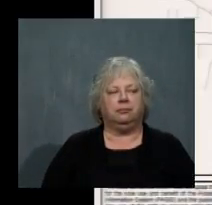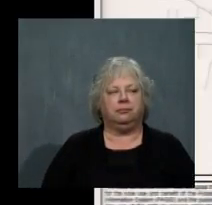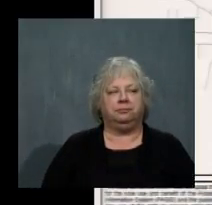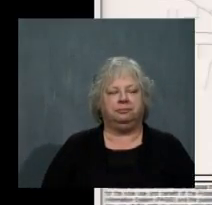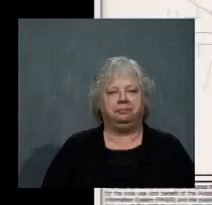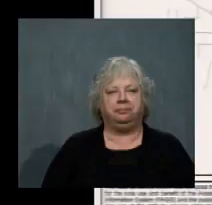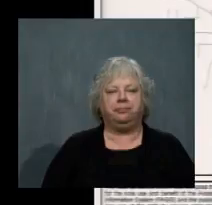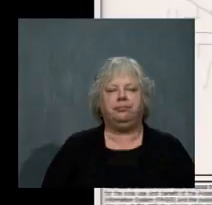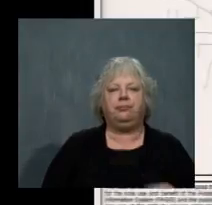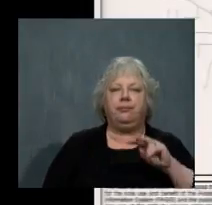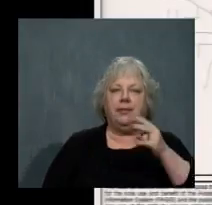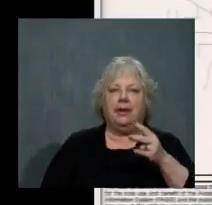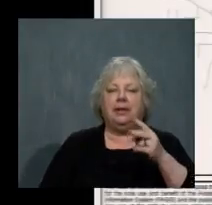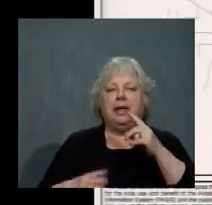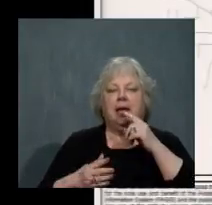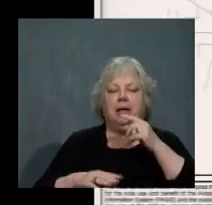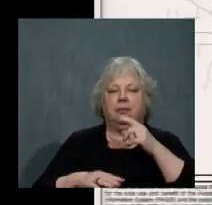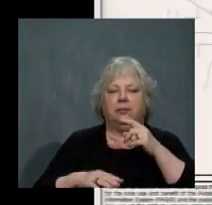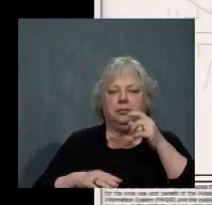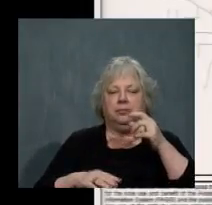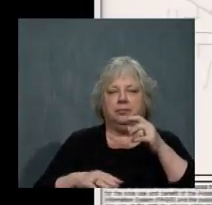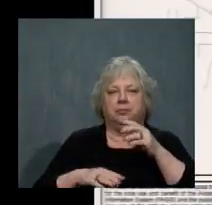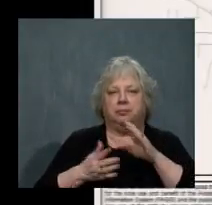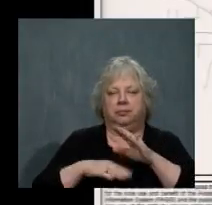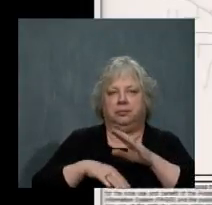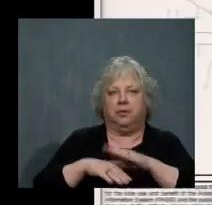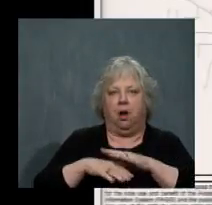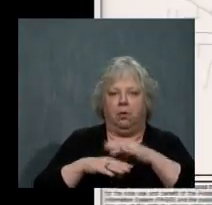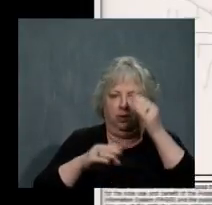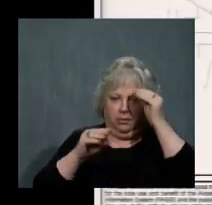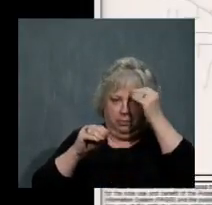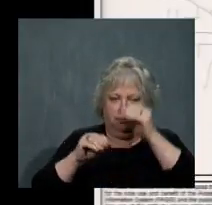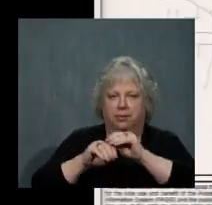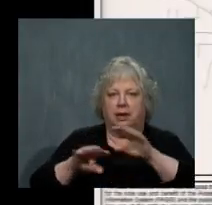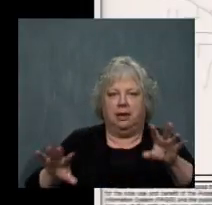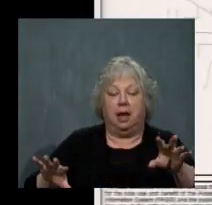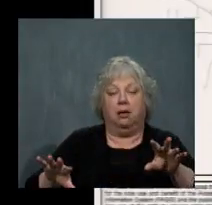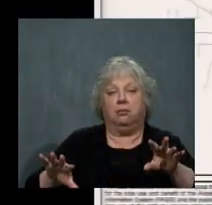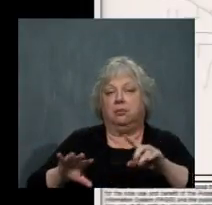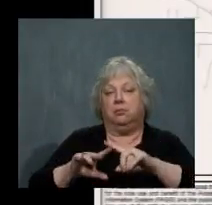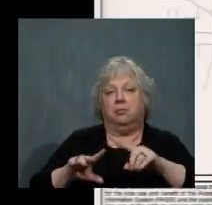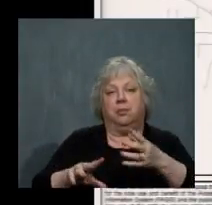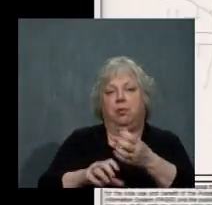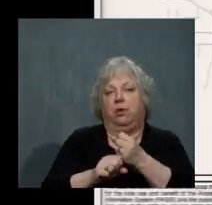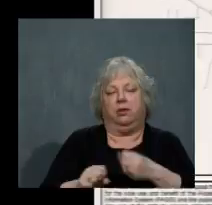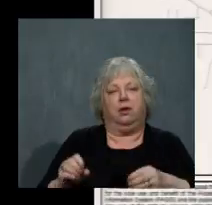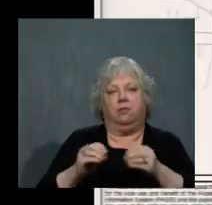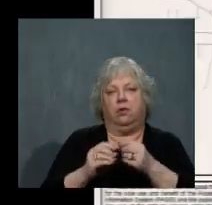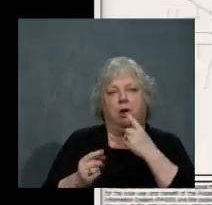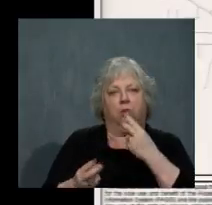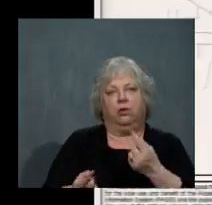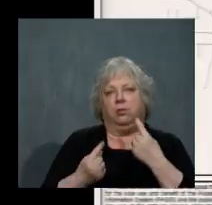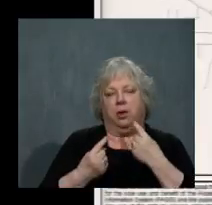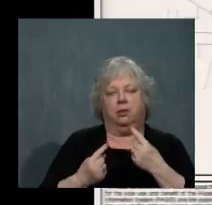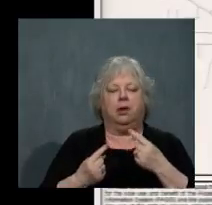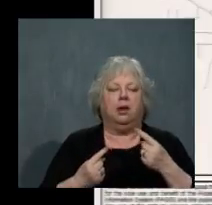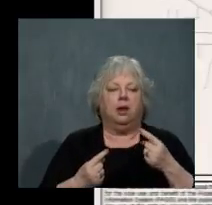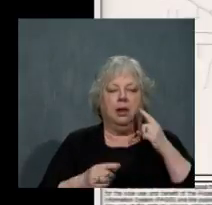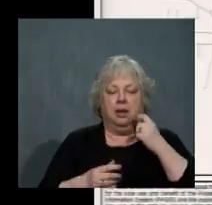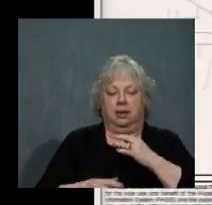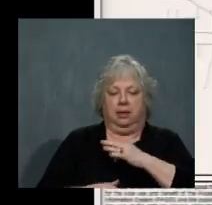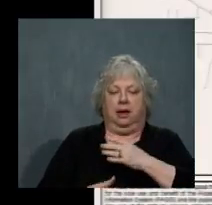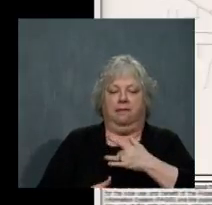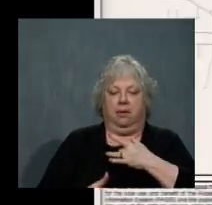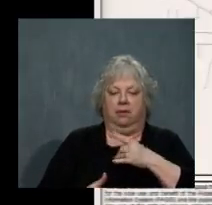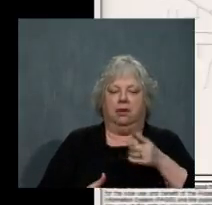In response to the second notice mail, staff received no comments as a result of the mailings. Staff believes this package of changes is